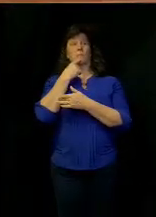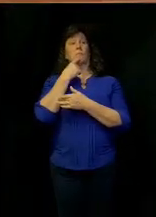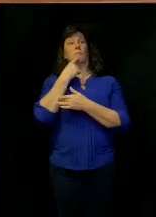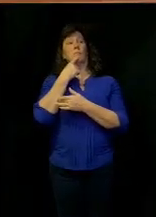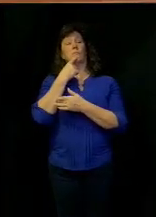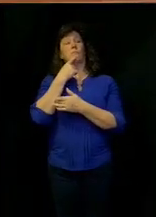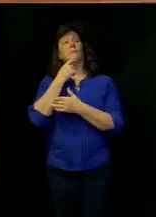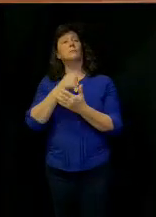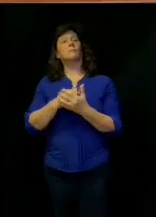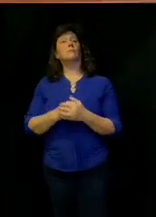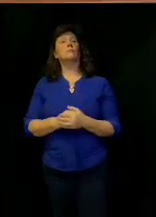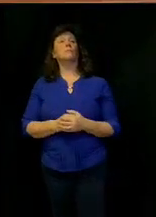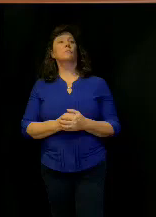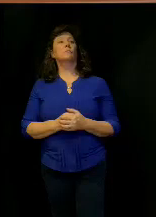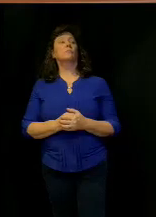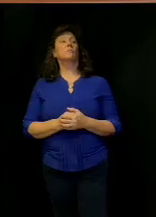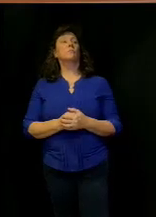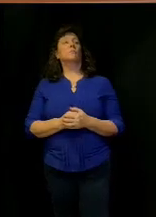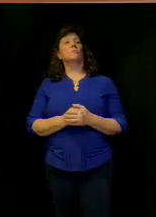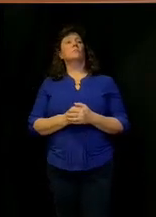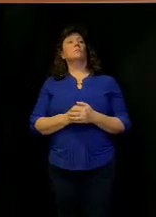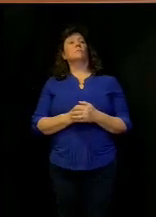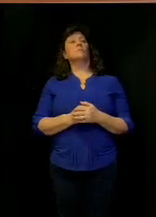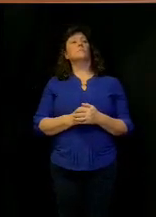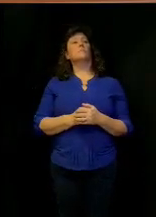Pull it up there for me.